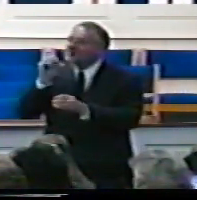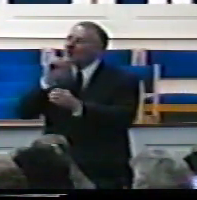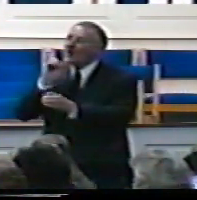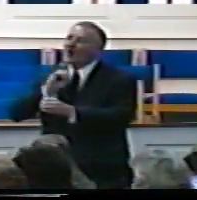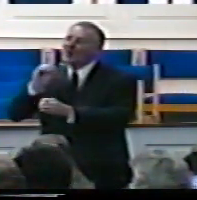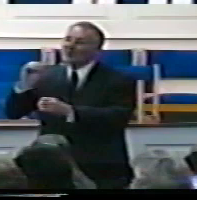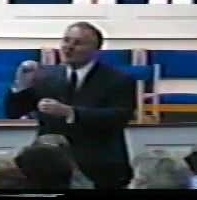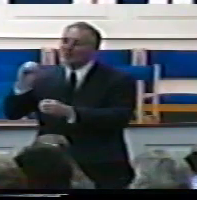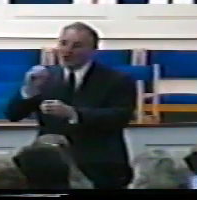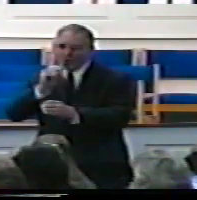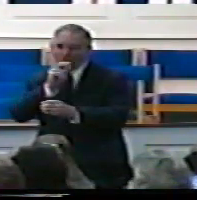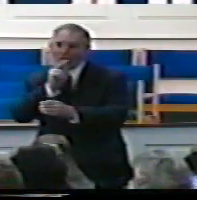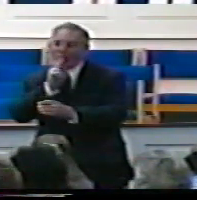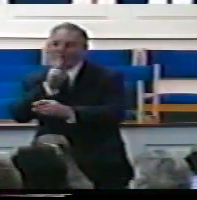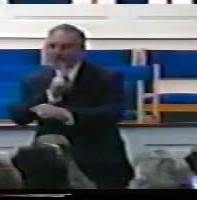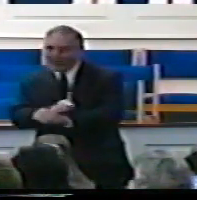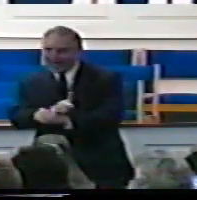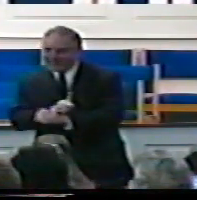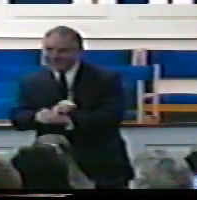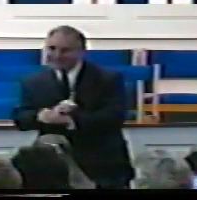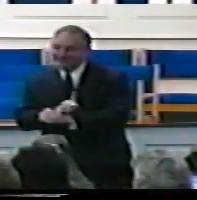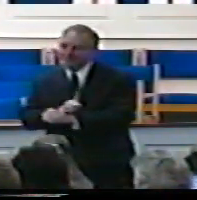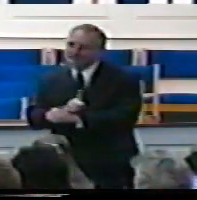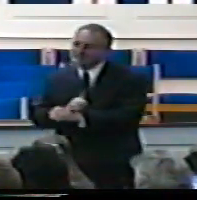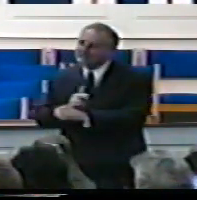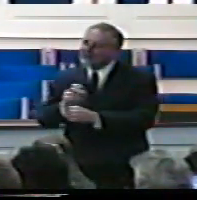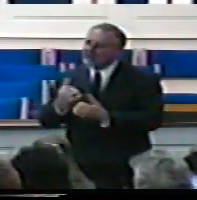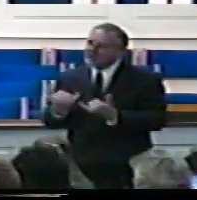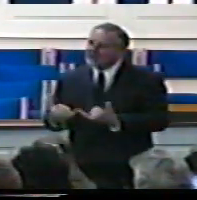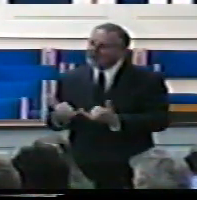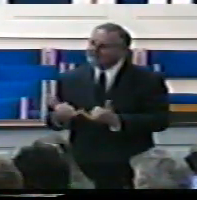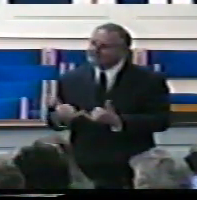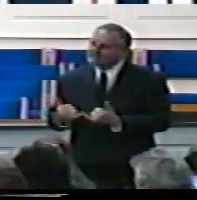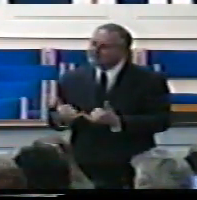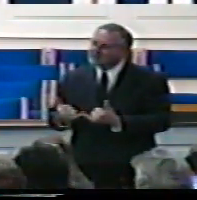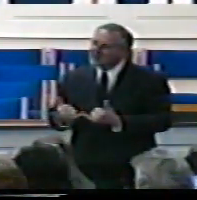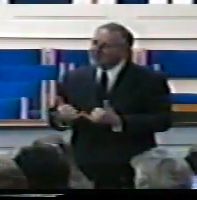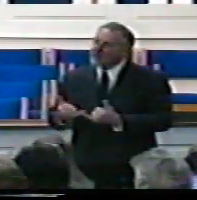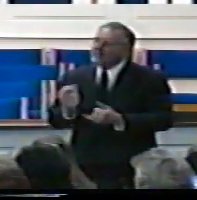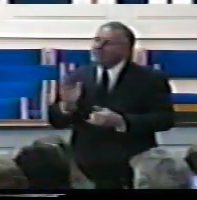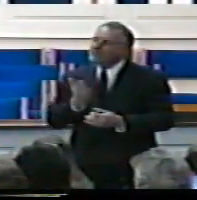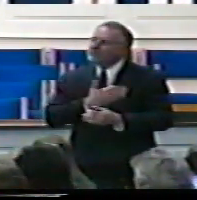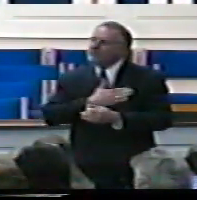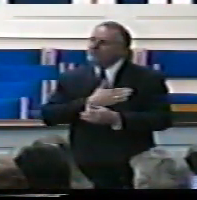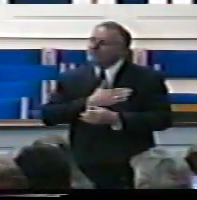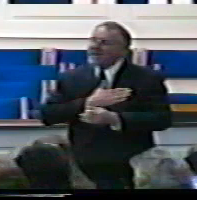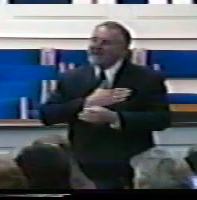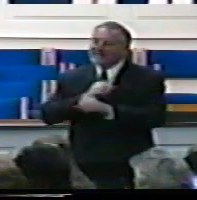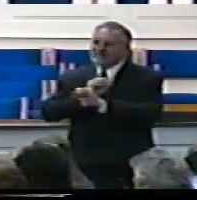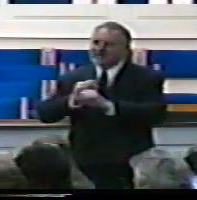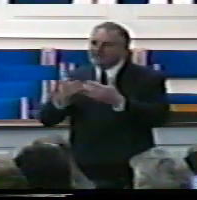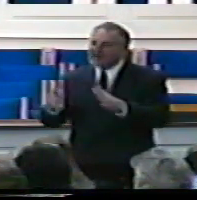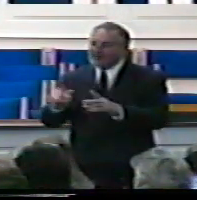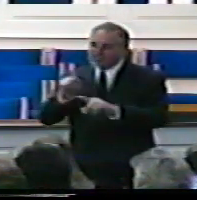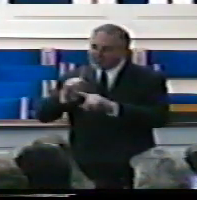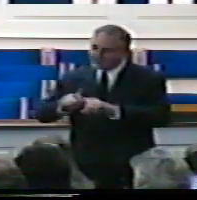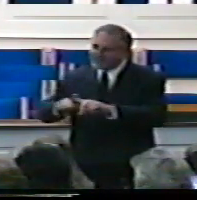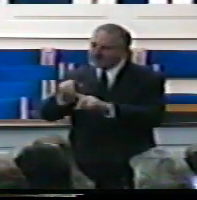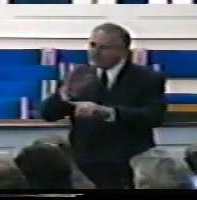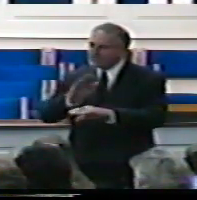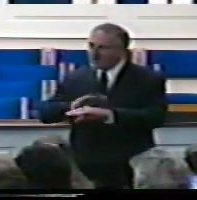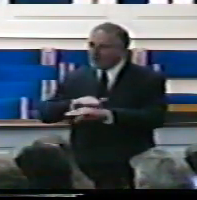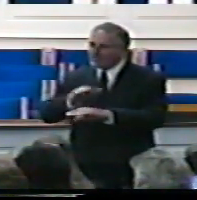my salvation is not upon my own goodness or my own works or anything else. It's upon his name. And whatever he's promised, he's able